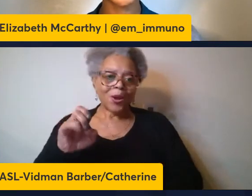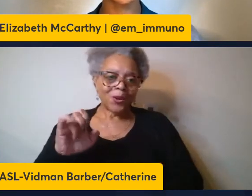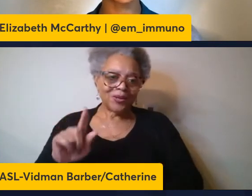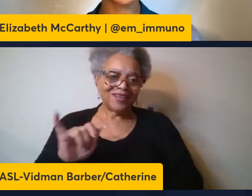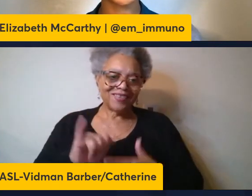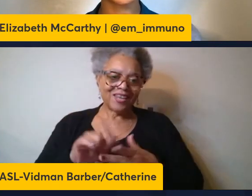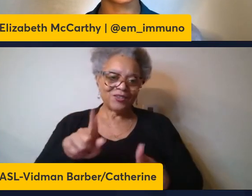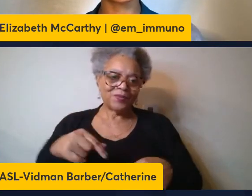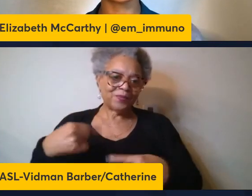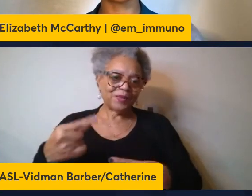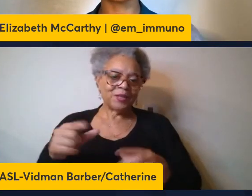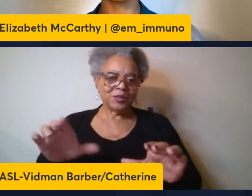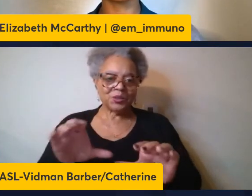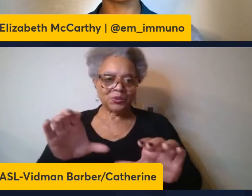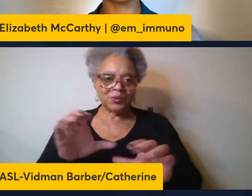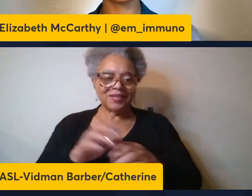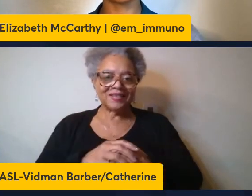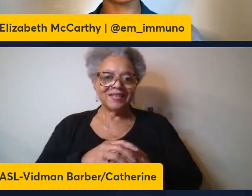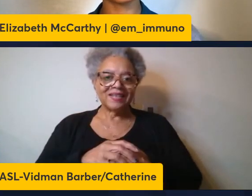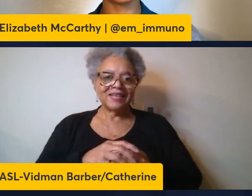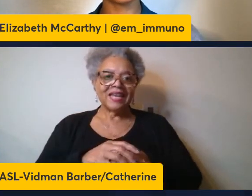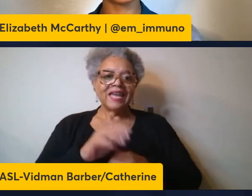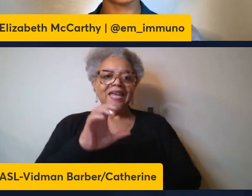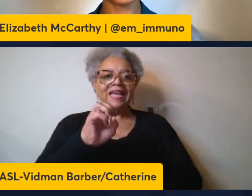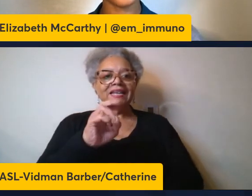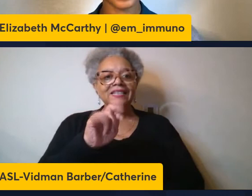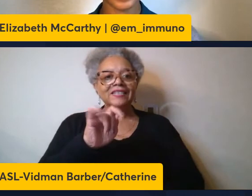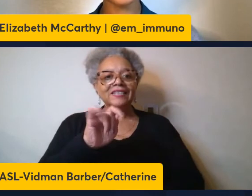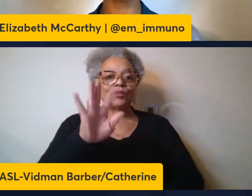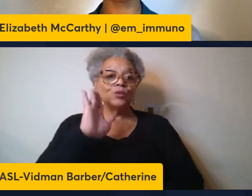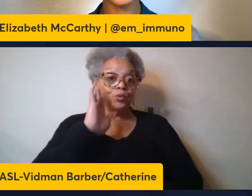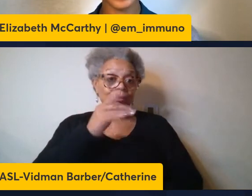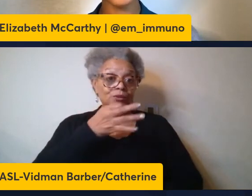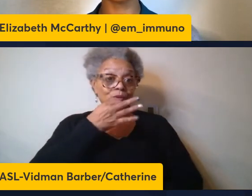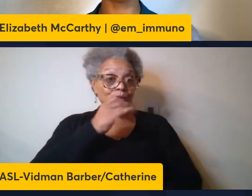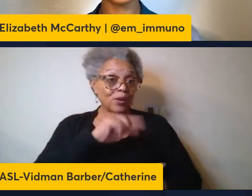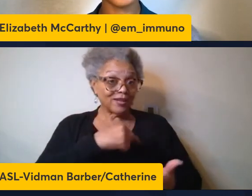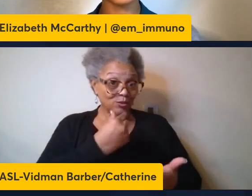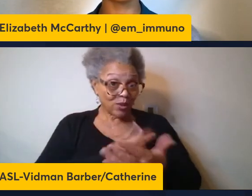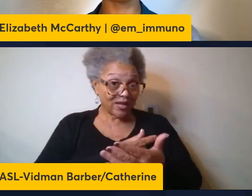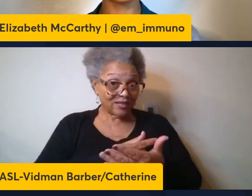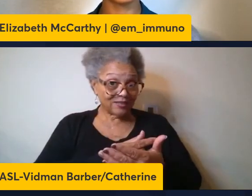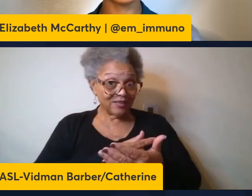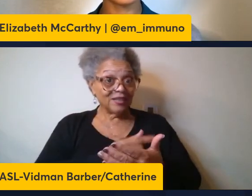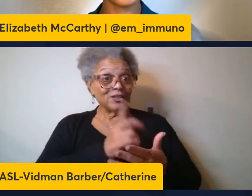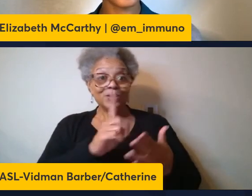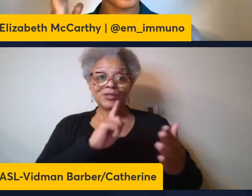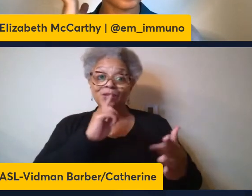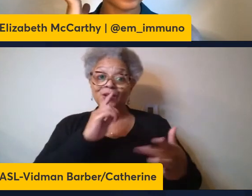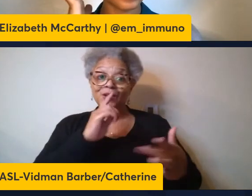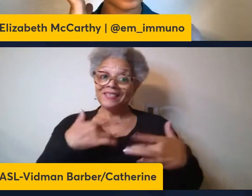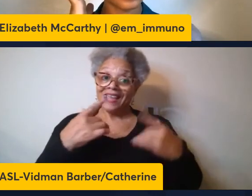doing. And I think, Elizabeth, you're graduating soon, so we're so excited for